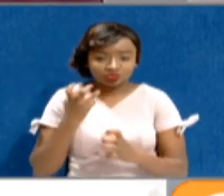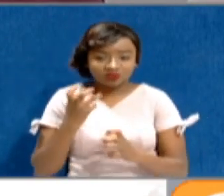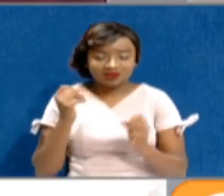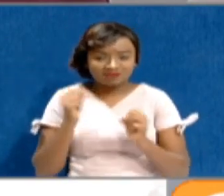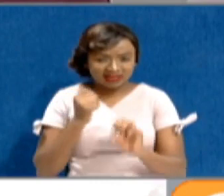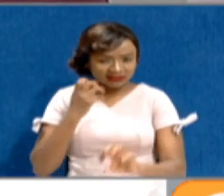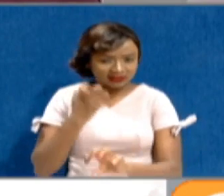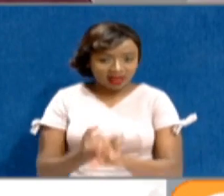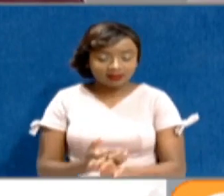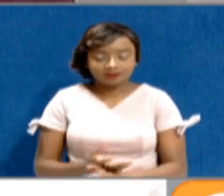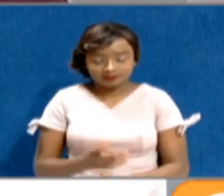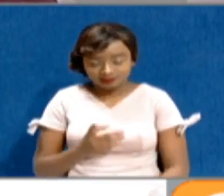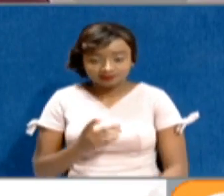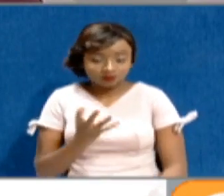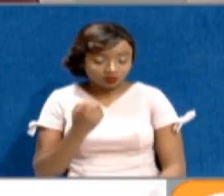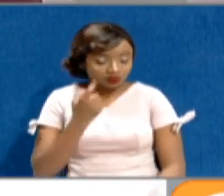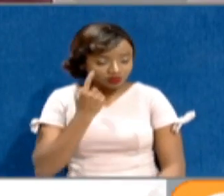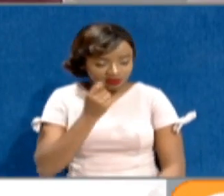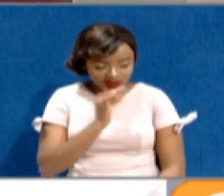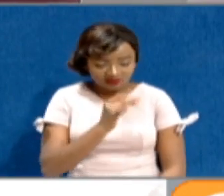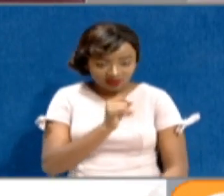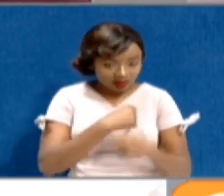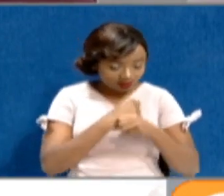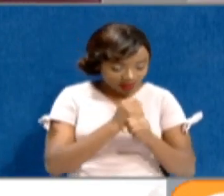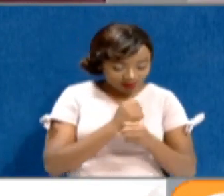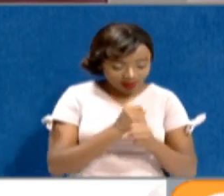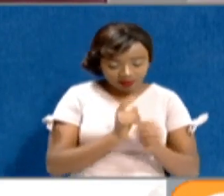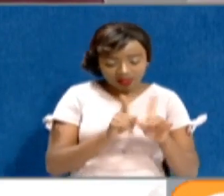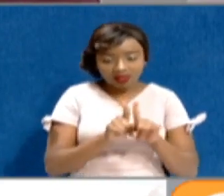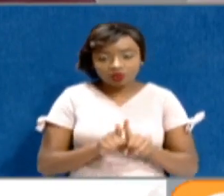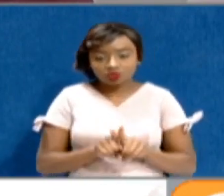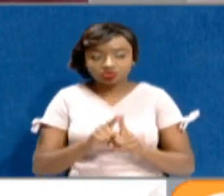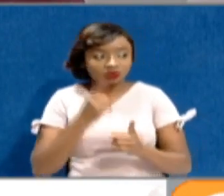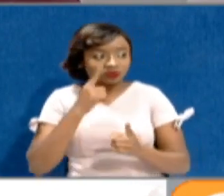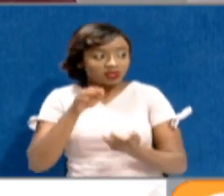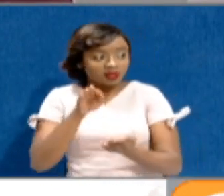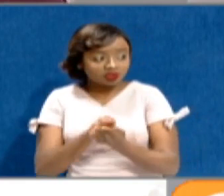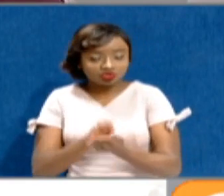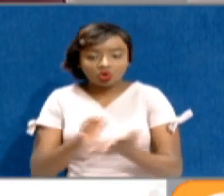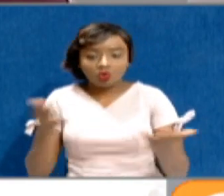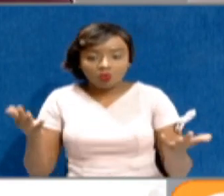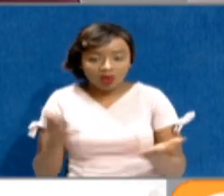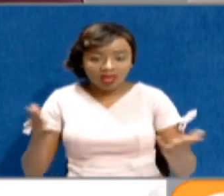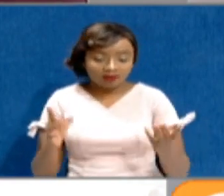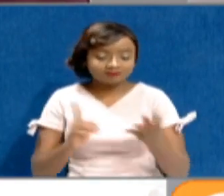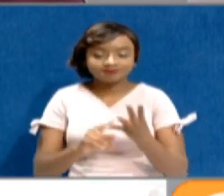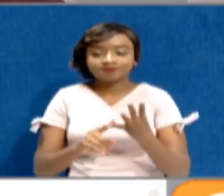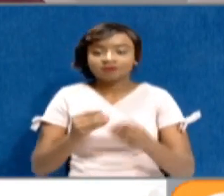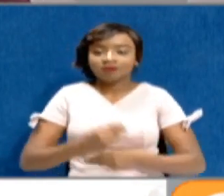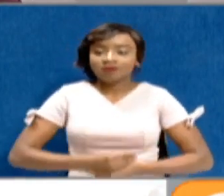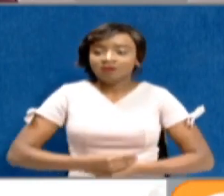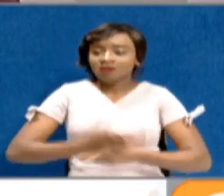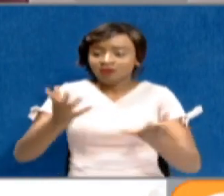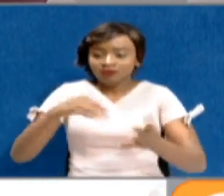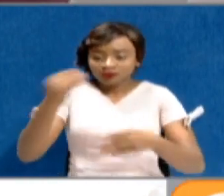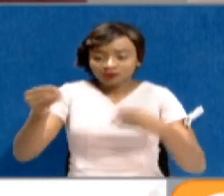checking whether you can manufacture it under good manufacturing practices, GMP. You're checking your distribution channel. So how can